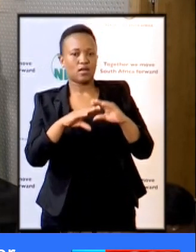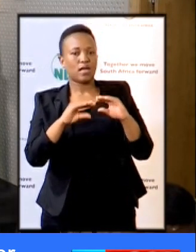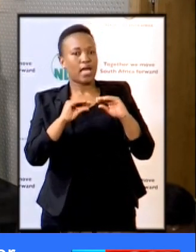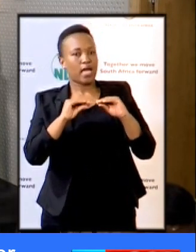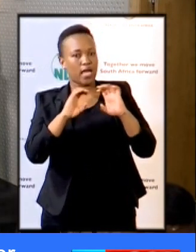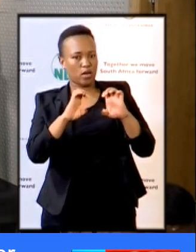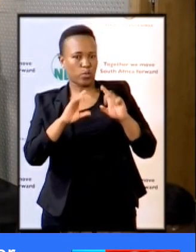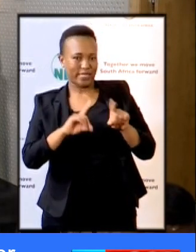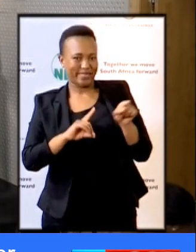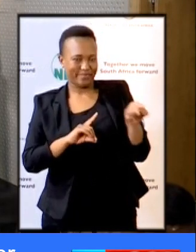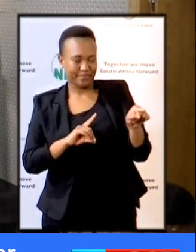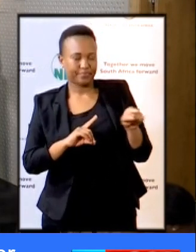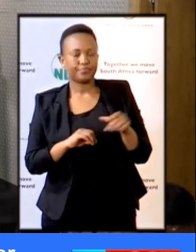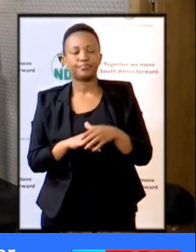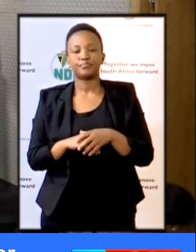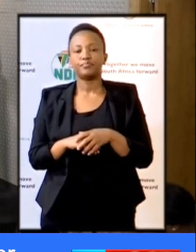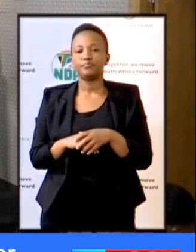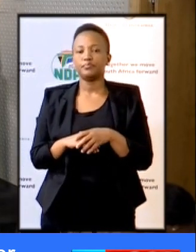What's the